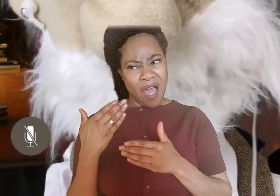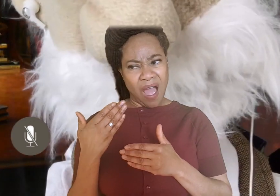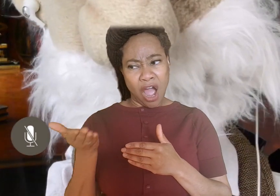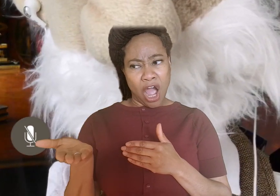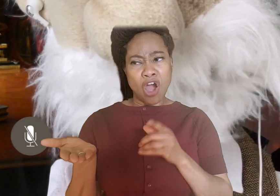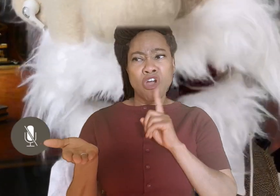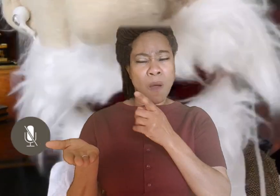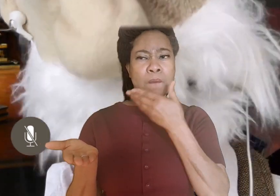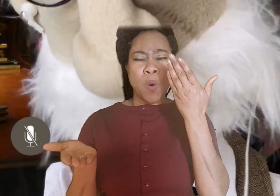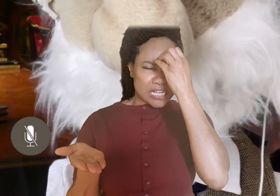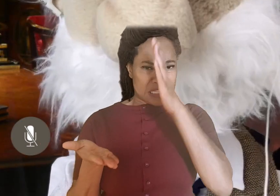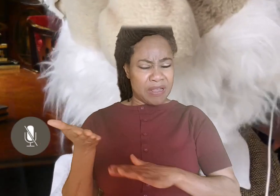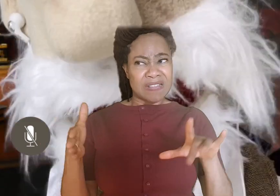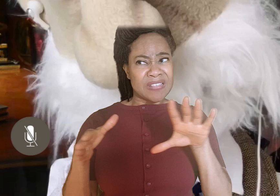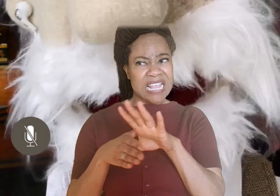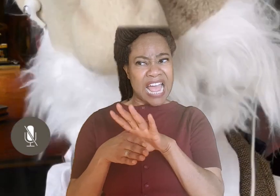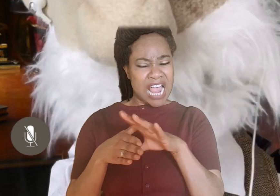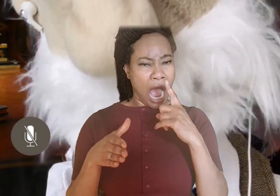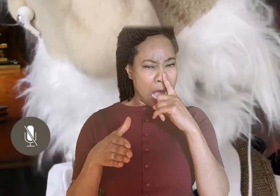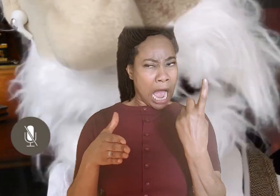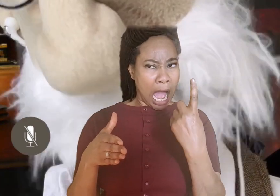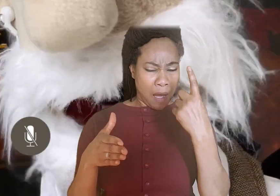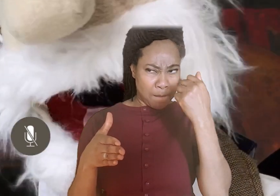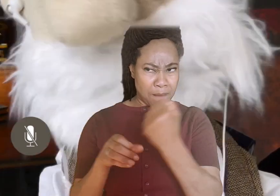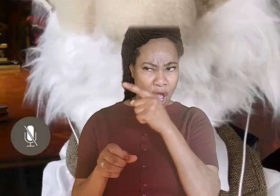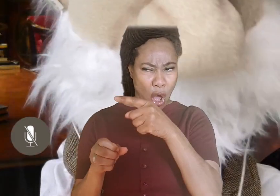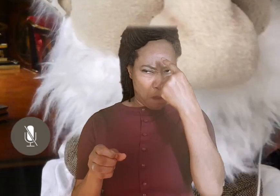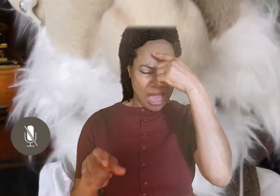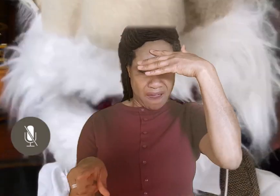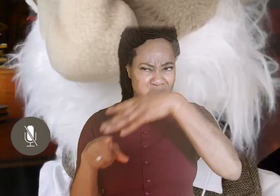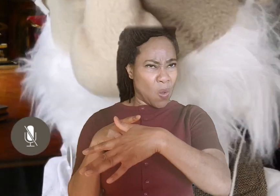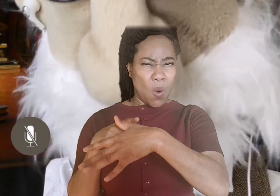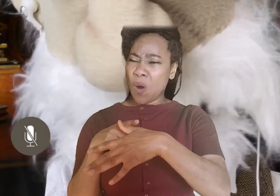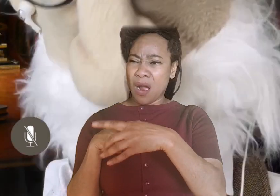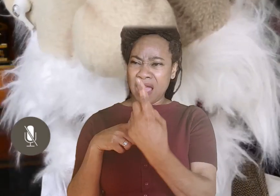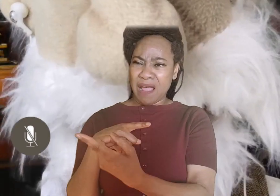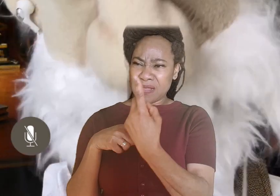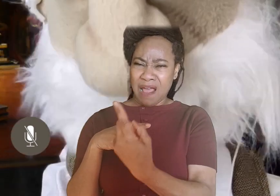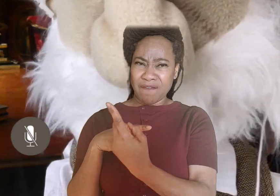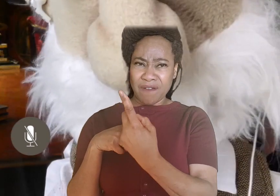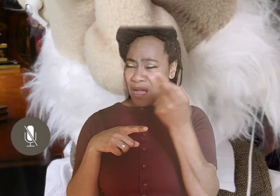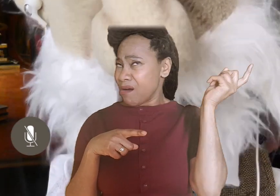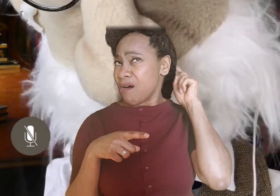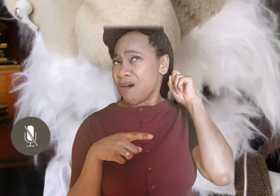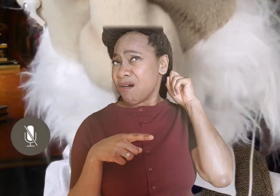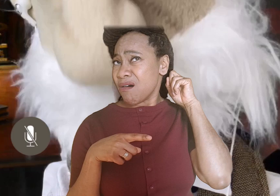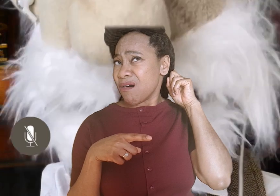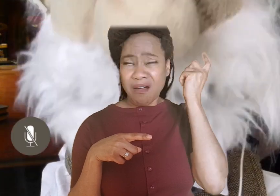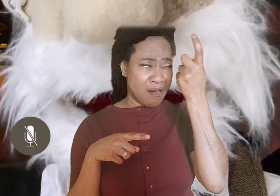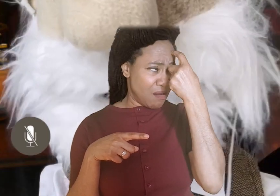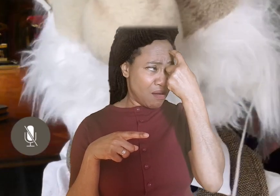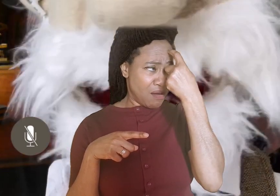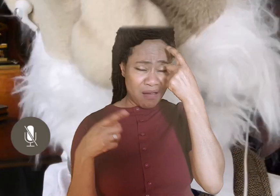girl, for where there is no knowledge of sexual processes, even in the unconscious, no